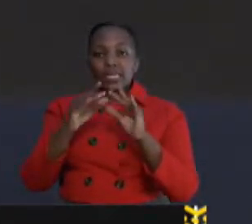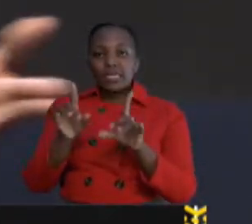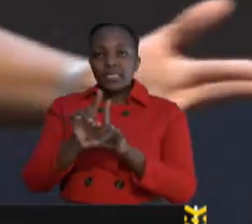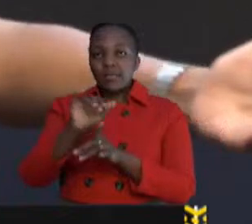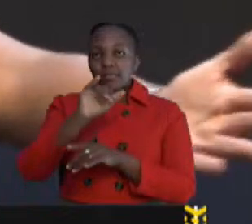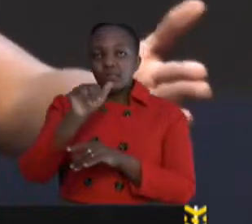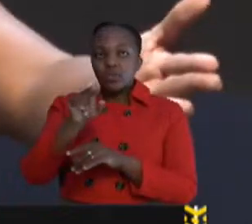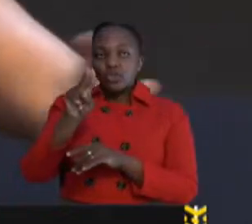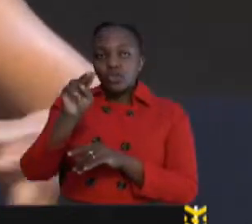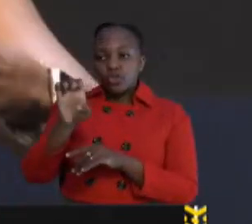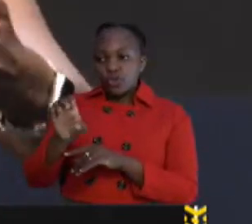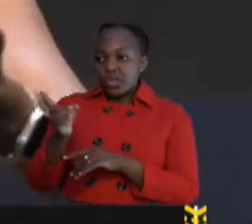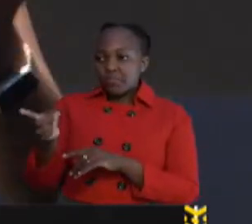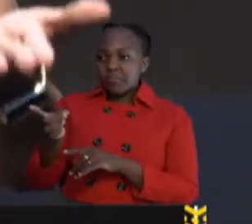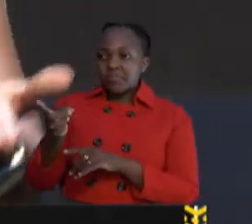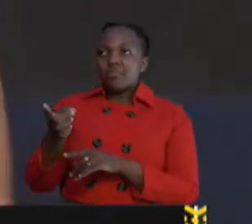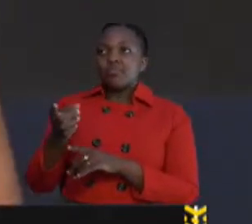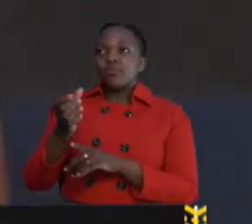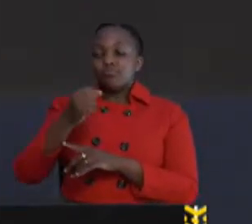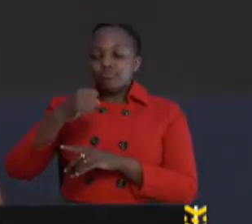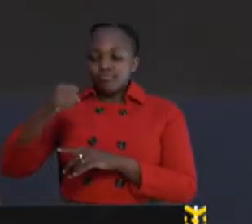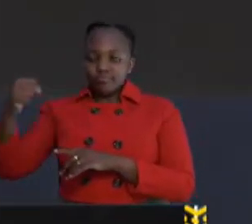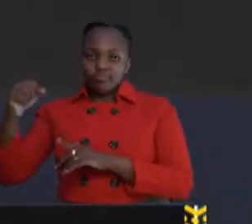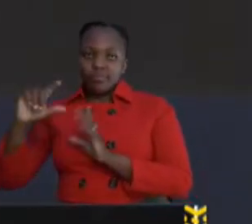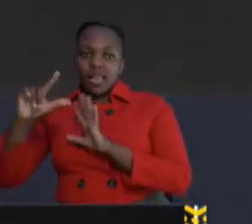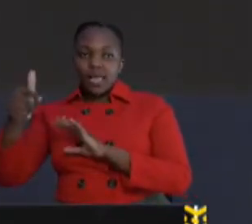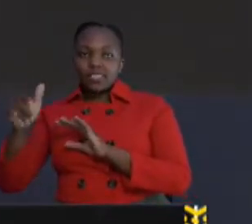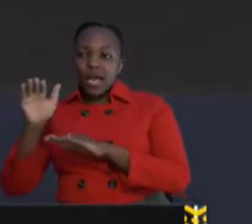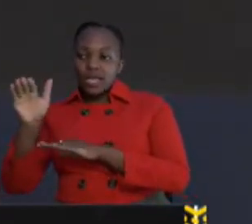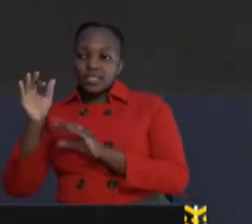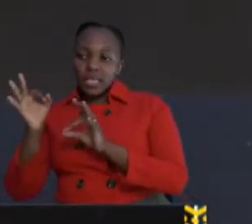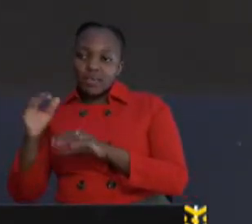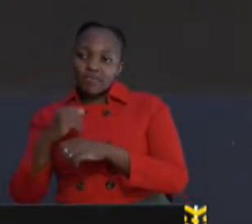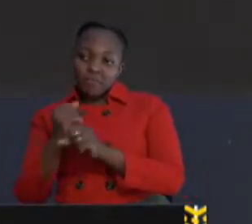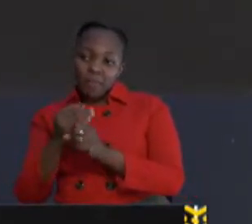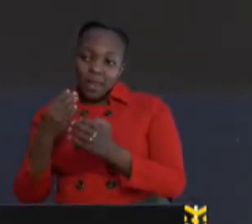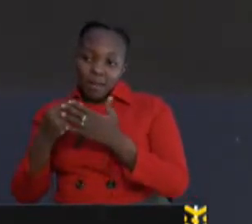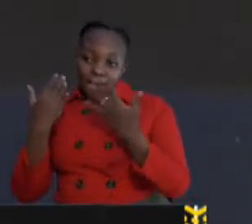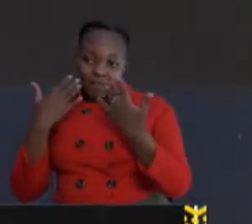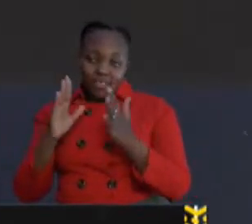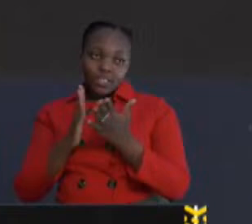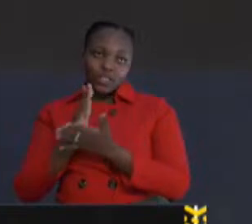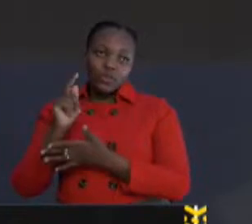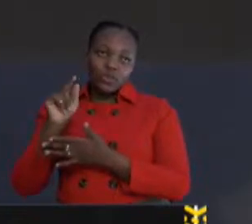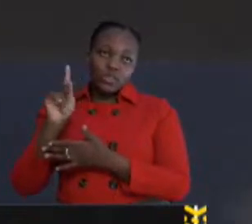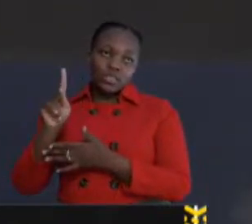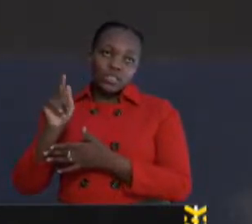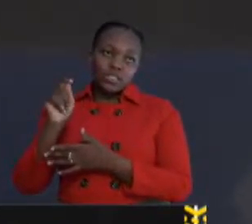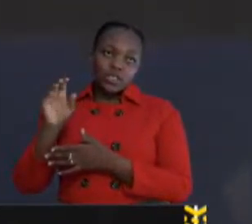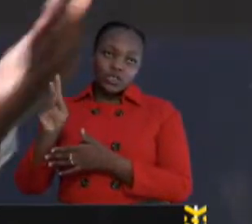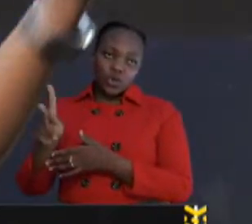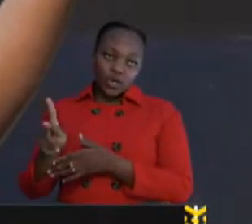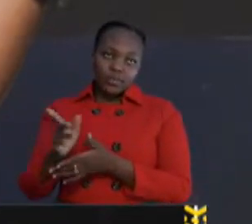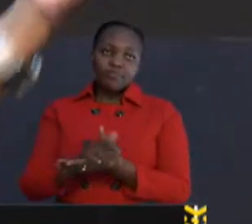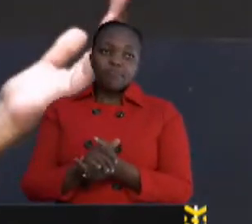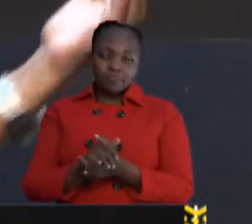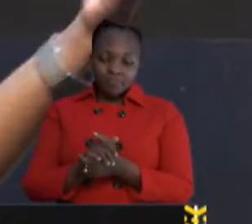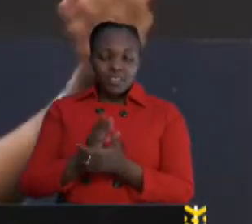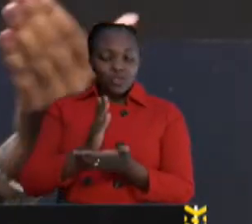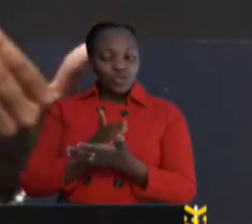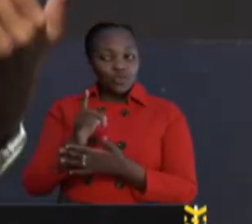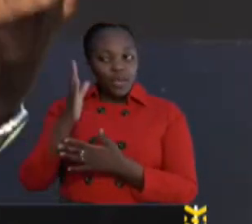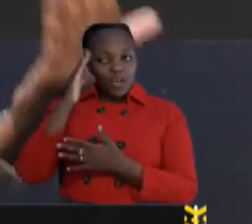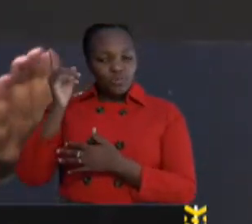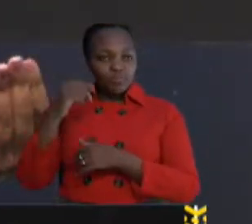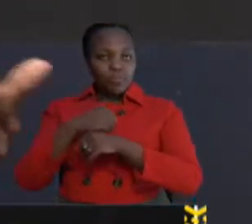can take her on the side and ask her whether she has made money through TikTok. She has actually made money through TikTok because we do